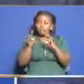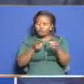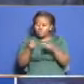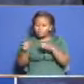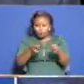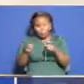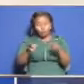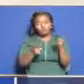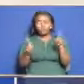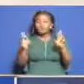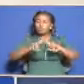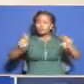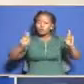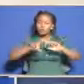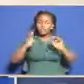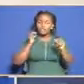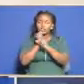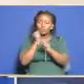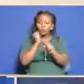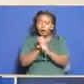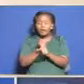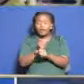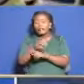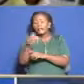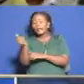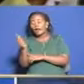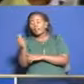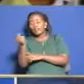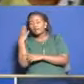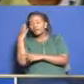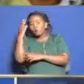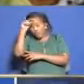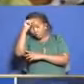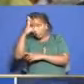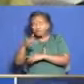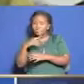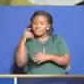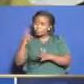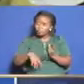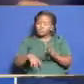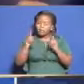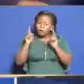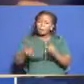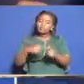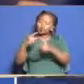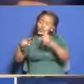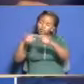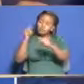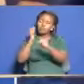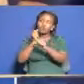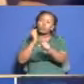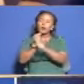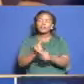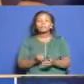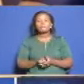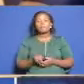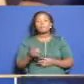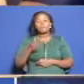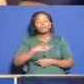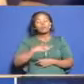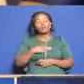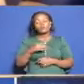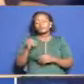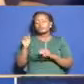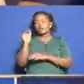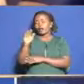residents of Wajir. On the other hand, the embattled former governor vowed to execute his mandate by all means. We want to send a warning to the current